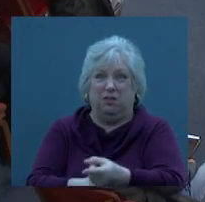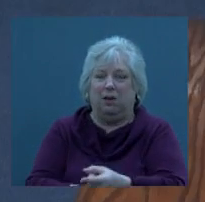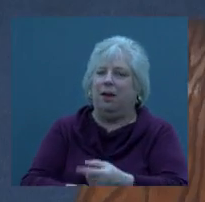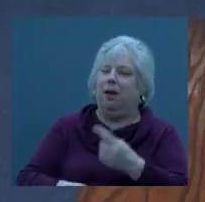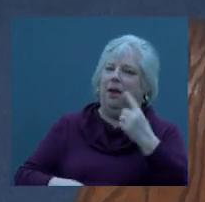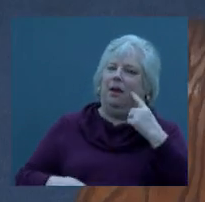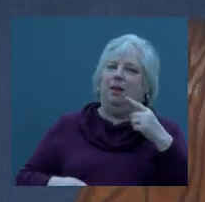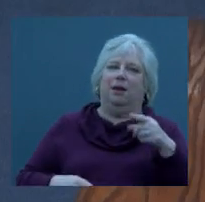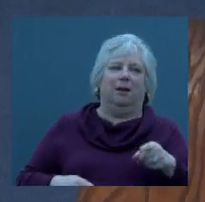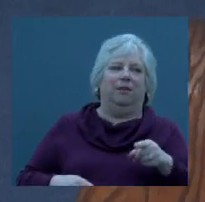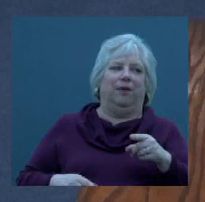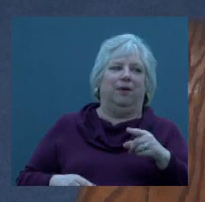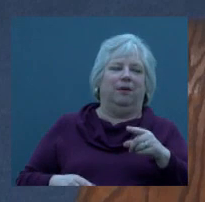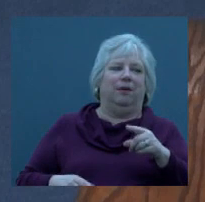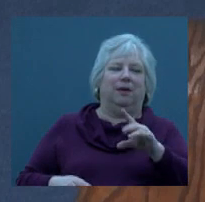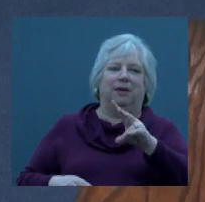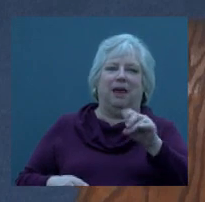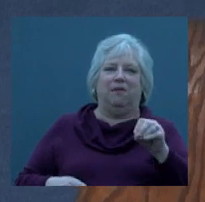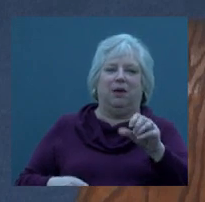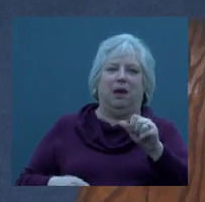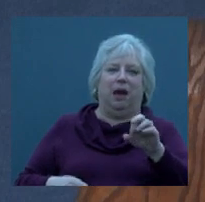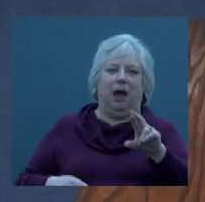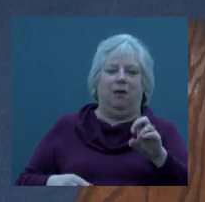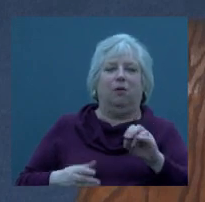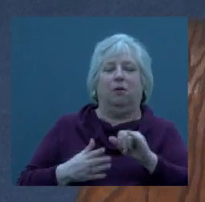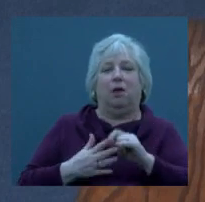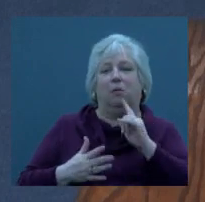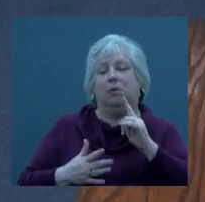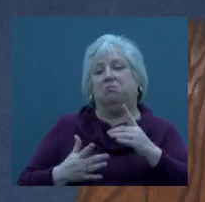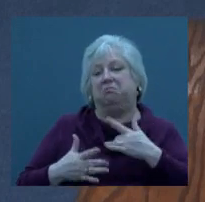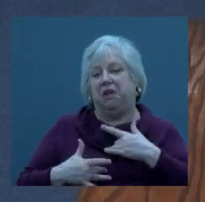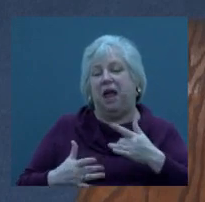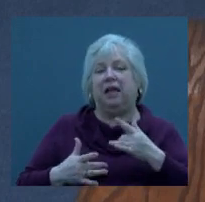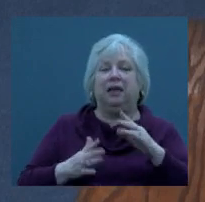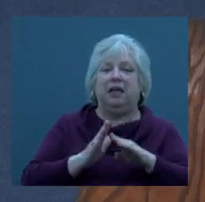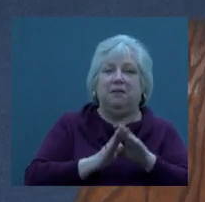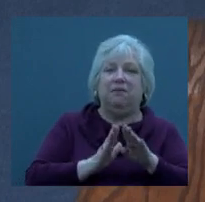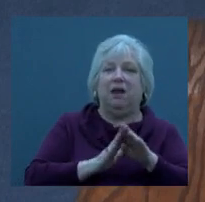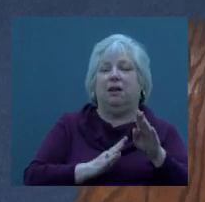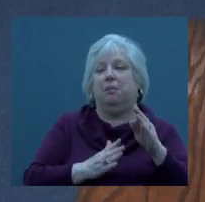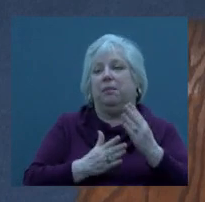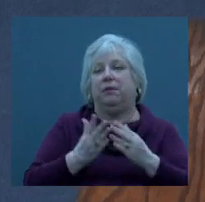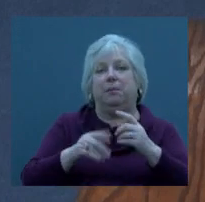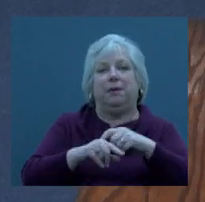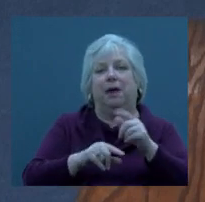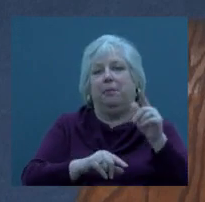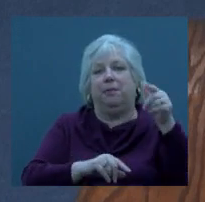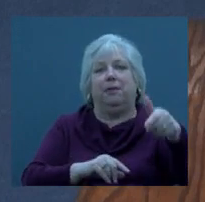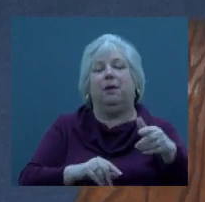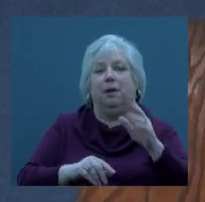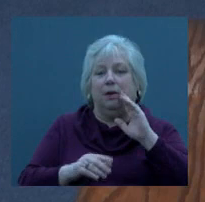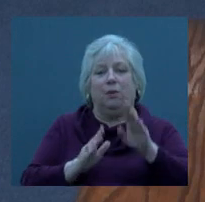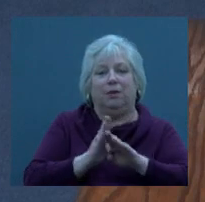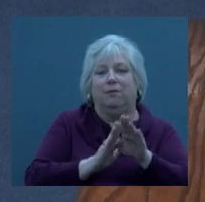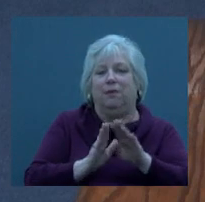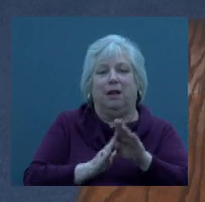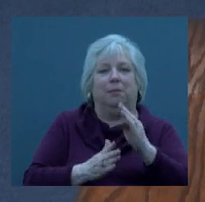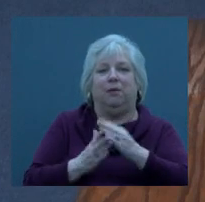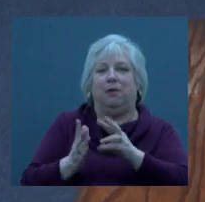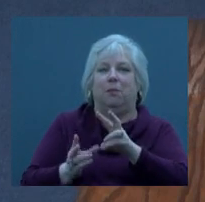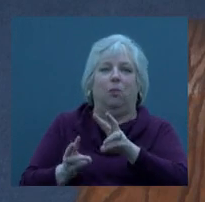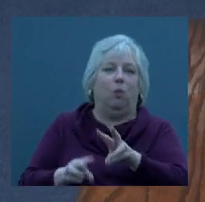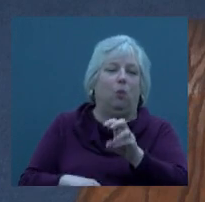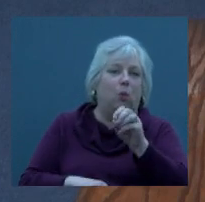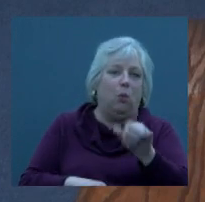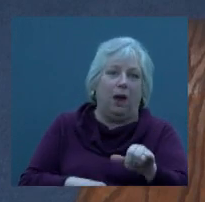this is a 70-some acre parcel which will, in all likelihood, develop at some point in time. It's going to develop in some manner and